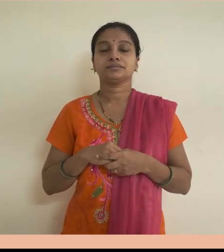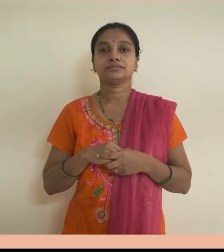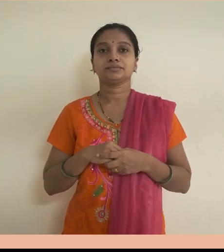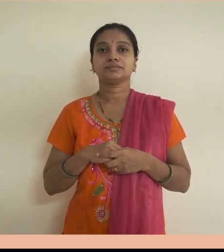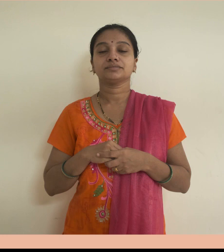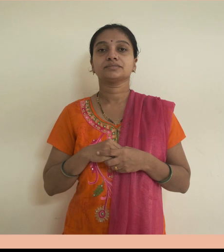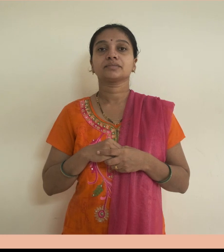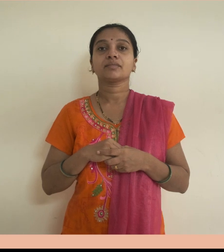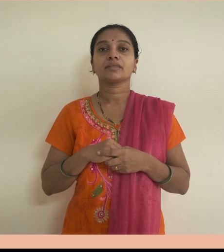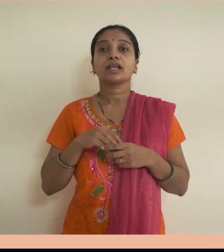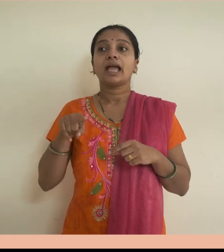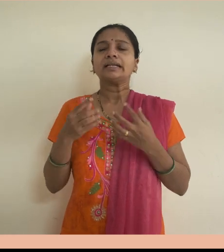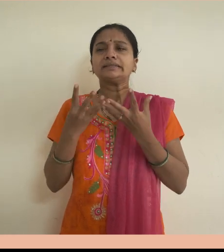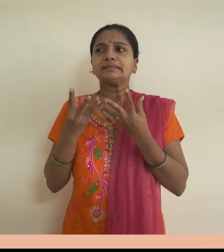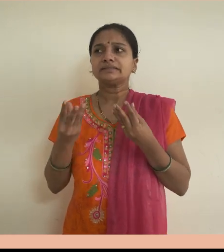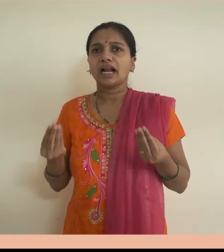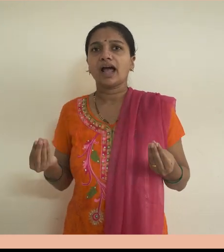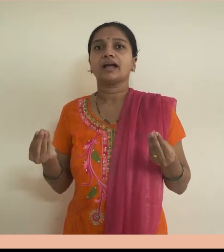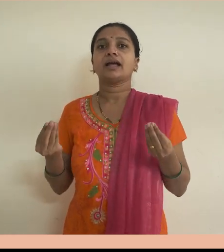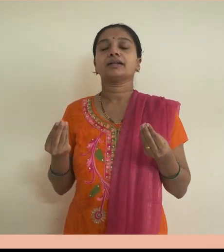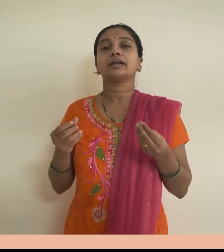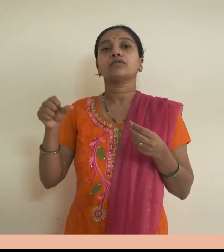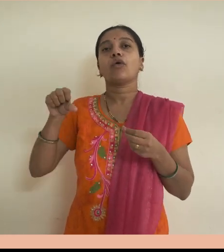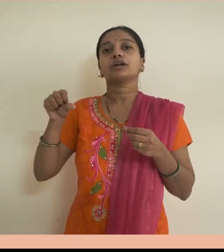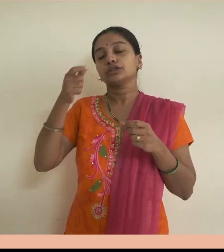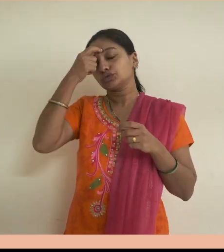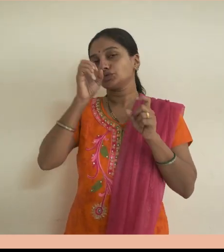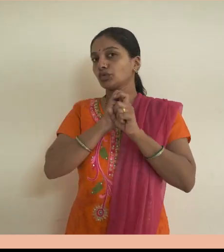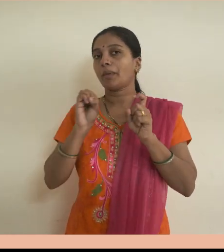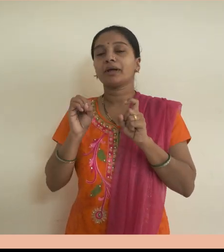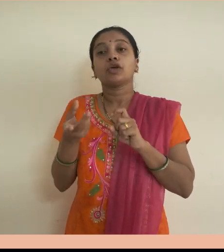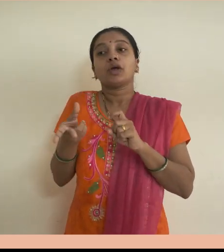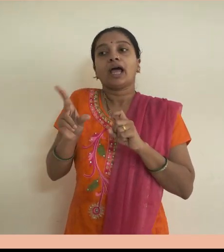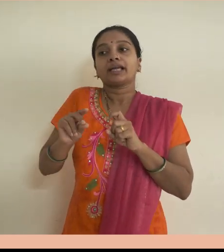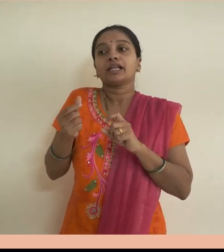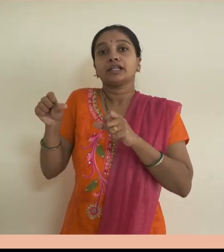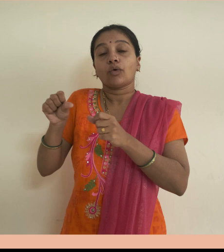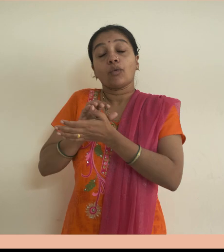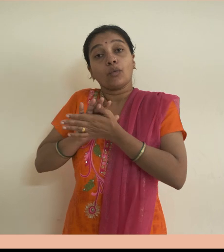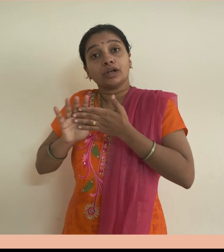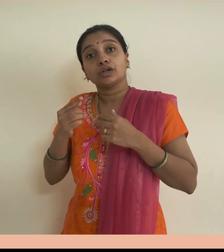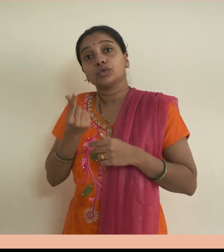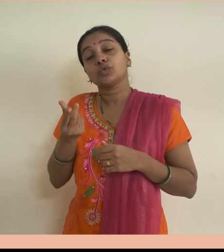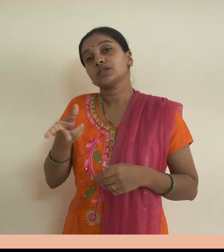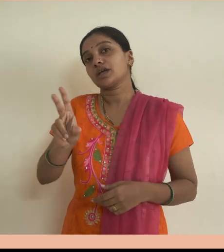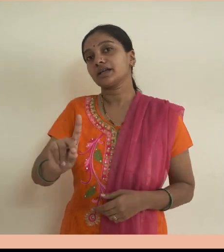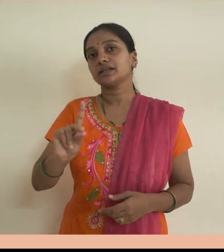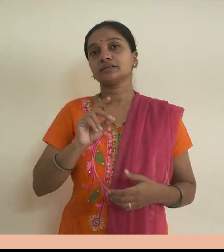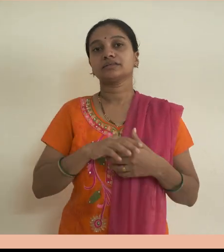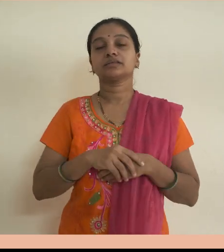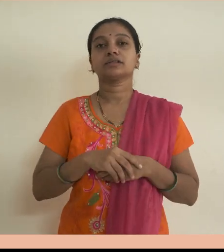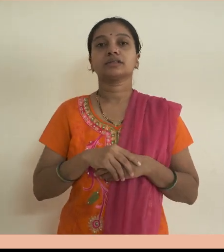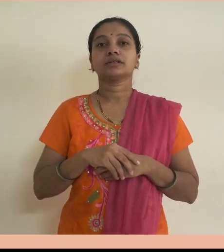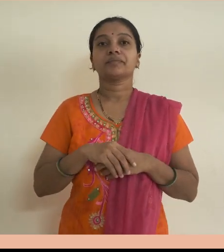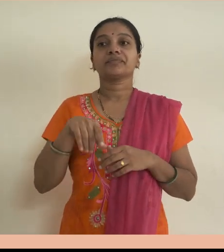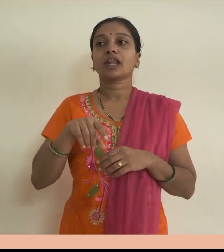soap and water, soaked and dried under the sun. Cotton pads can be reused for approximately 4